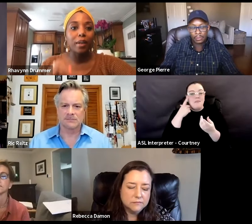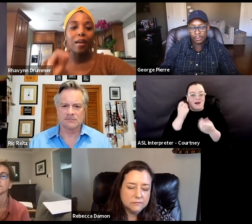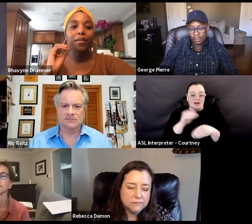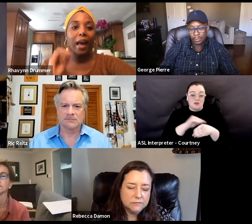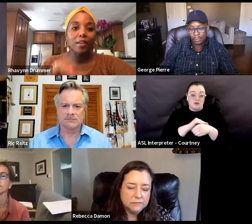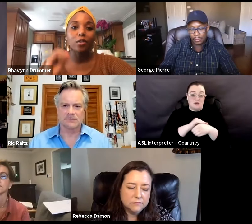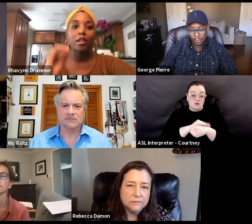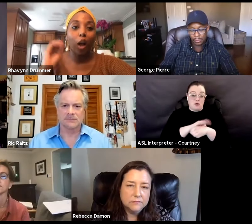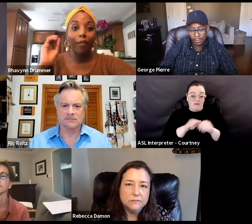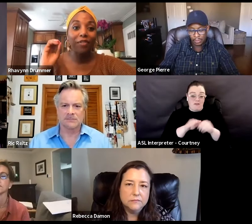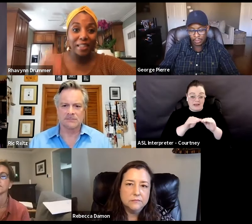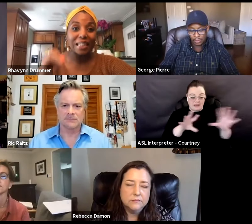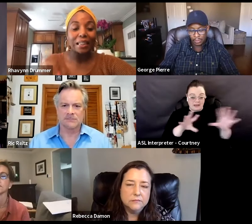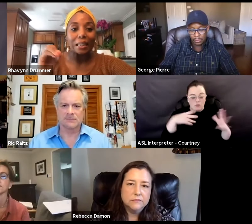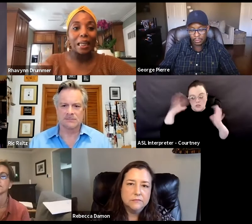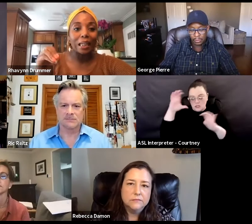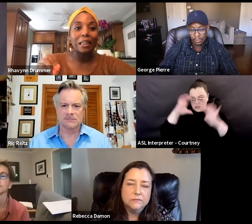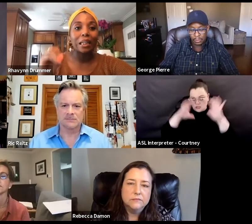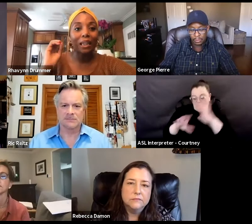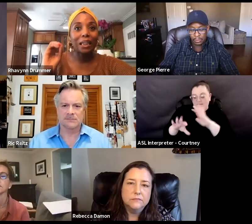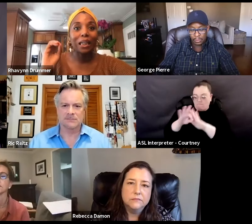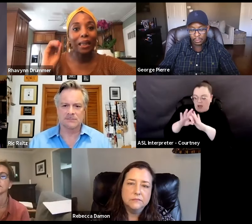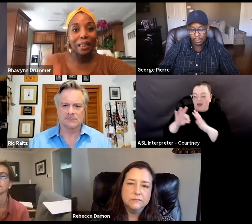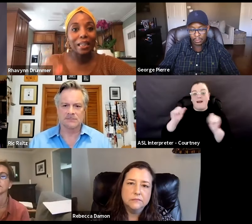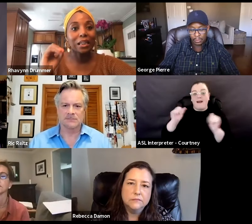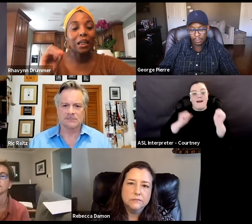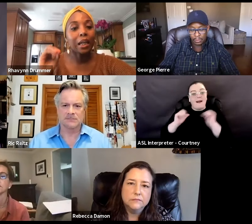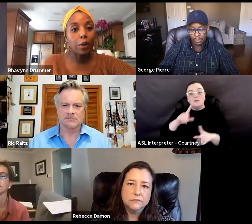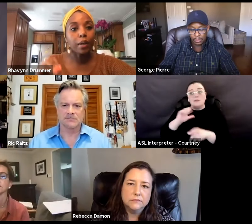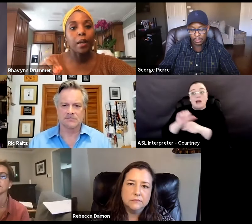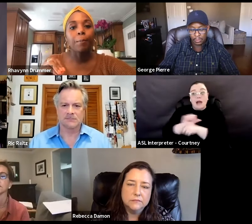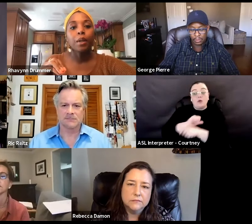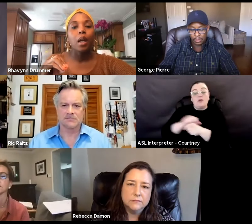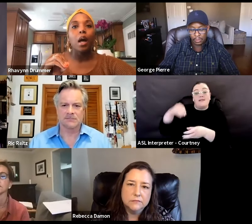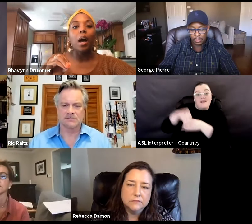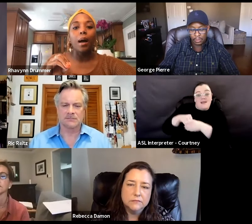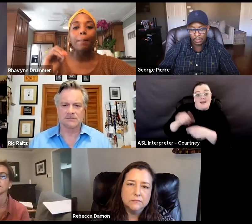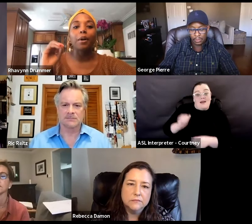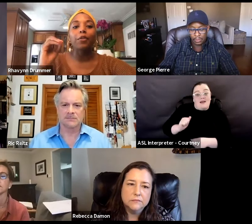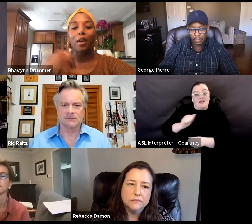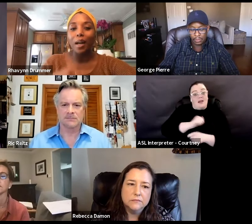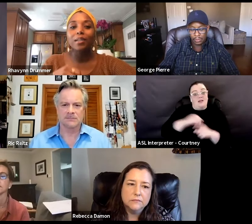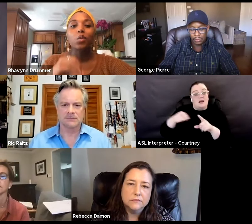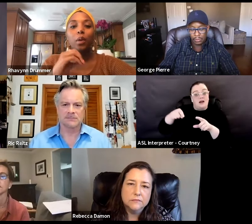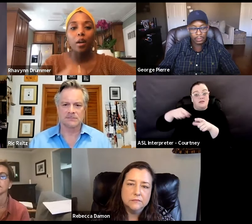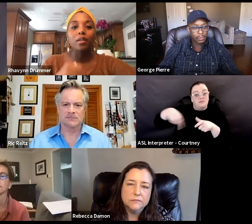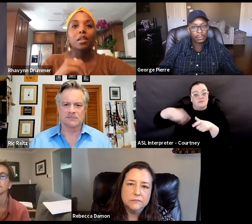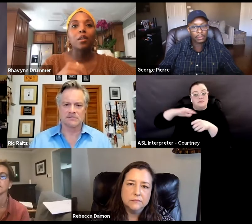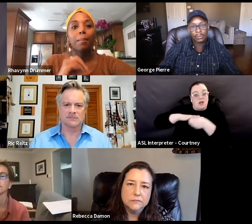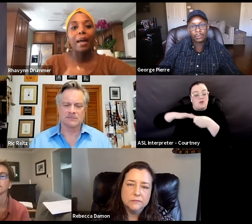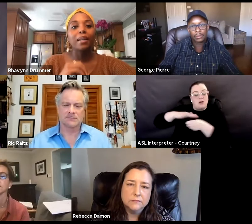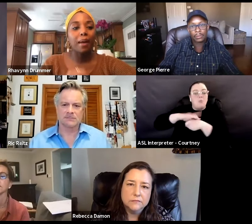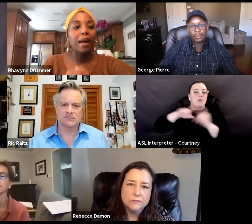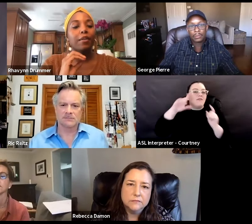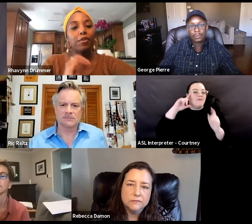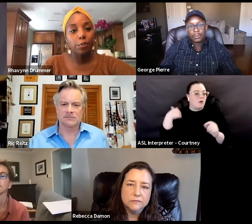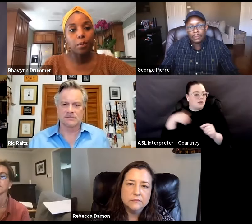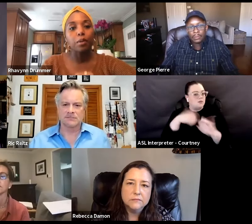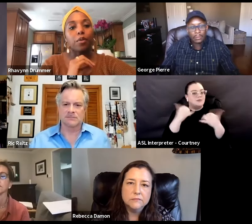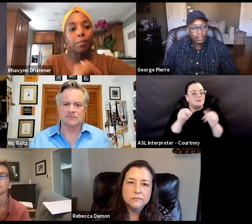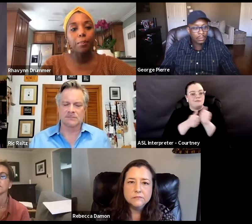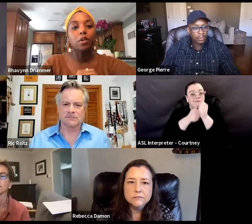sure we have actors that are physically in the Atlanta area. But for us, we are still abiding by,